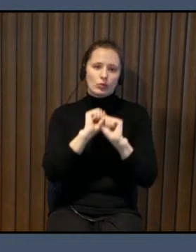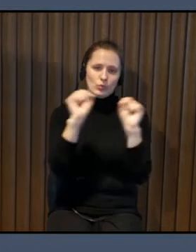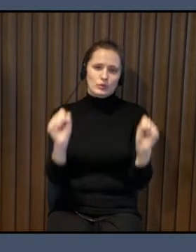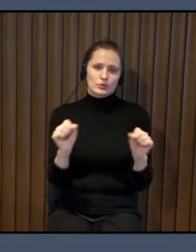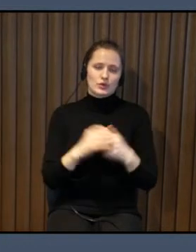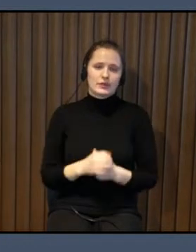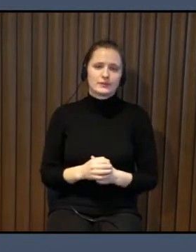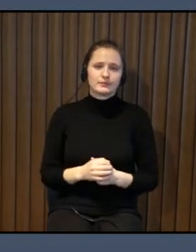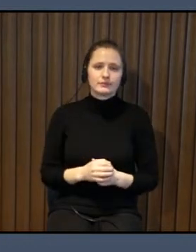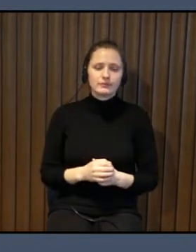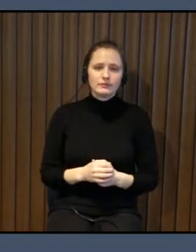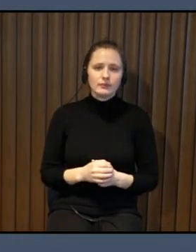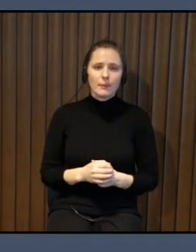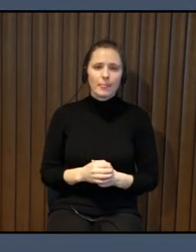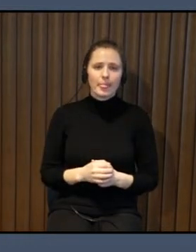accessibility.